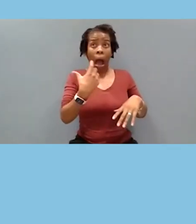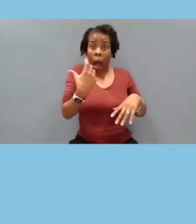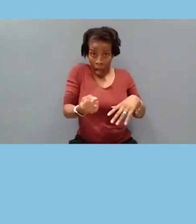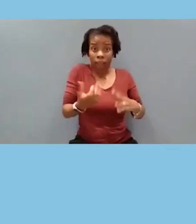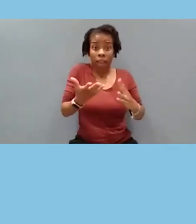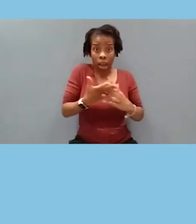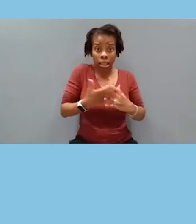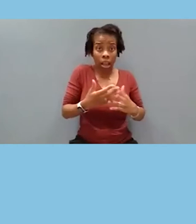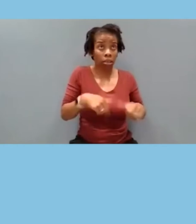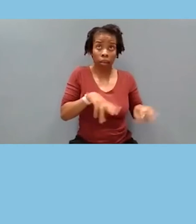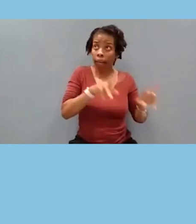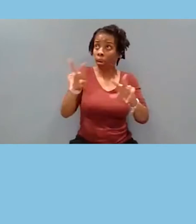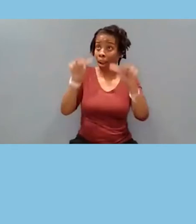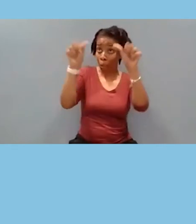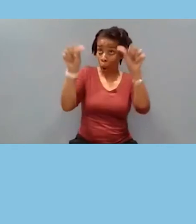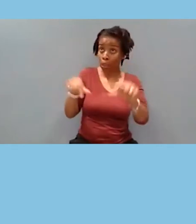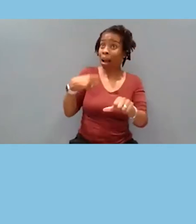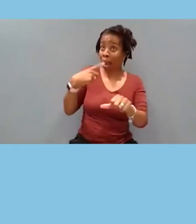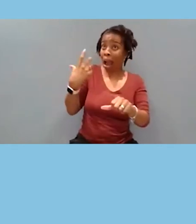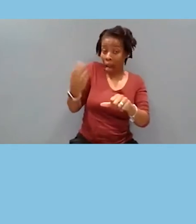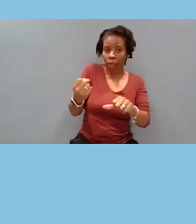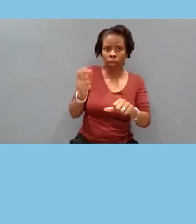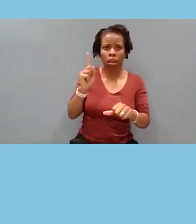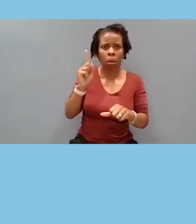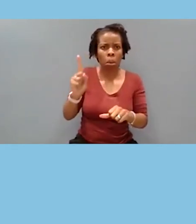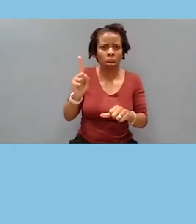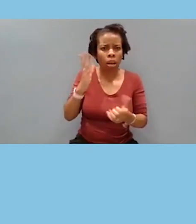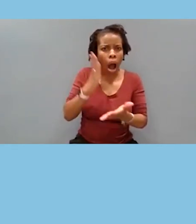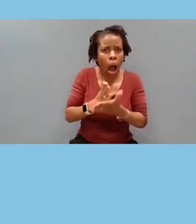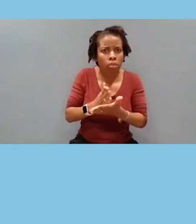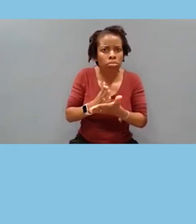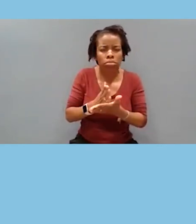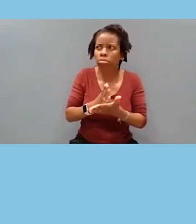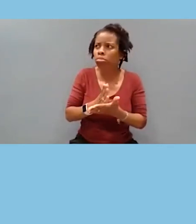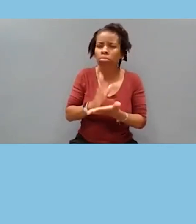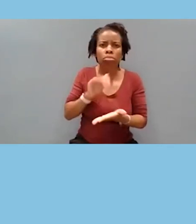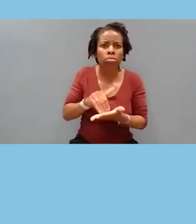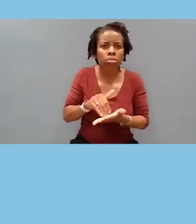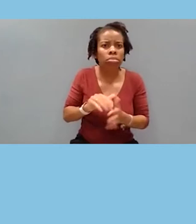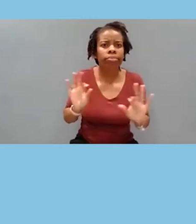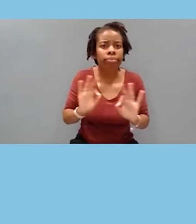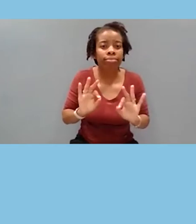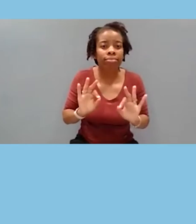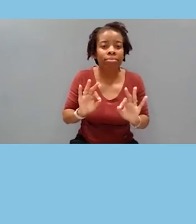everywhere. My writing somehow transformed itself into a book, The Question of Access.